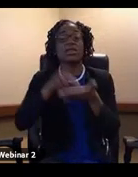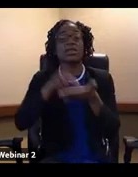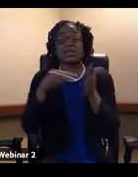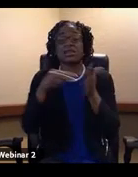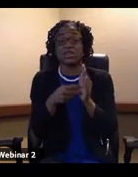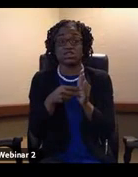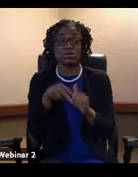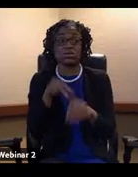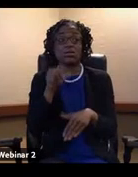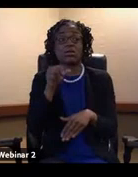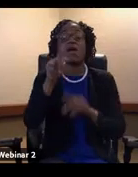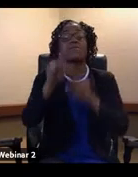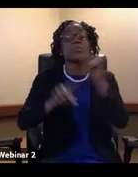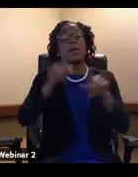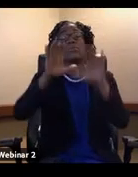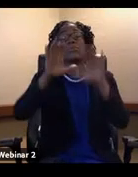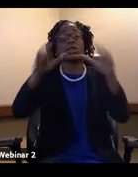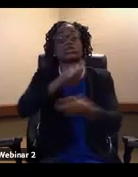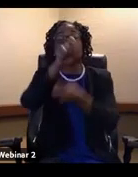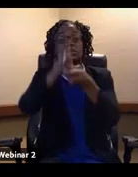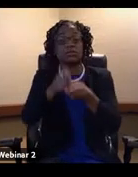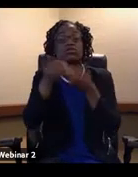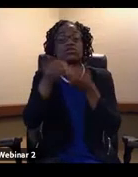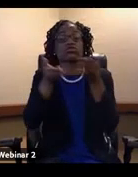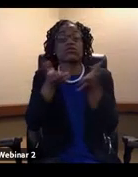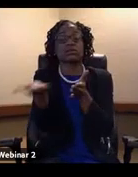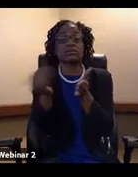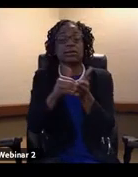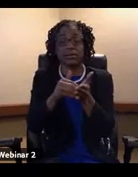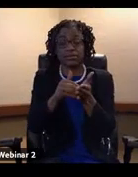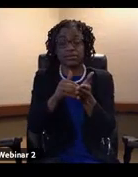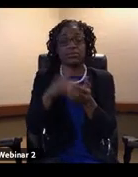Here's the definition of population-specific services again.